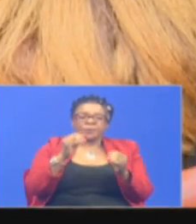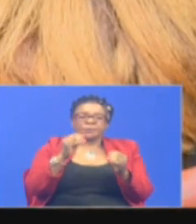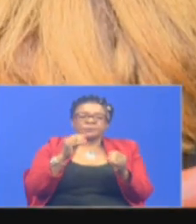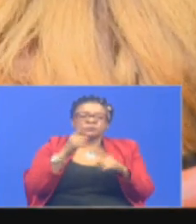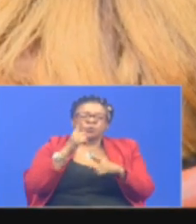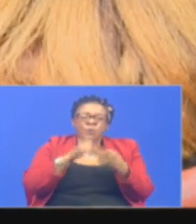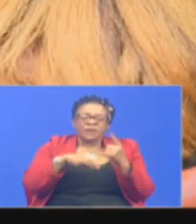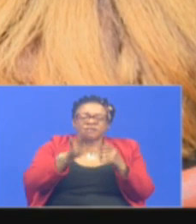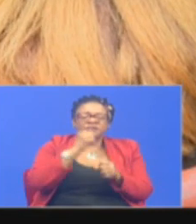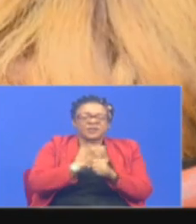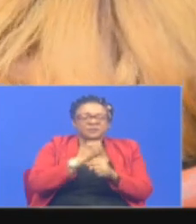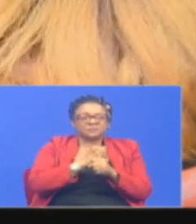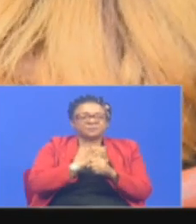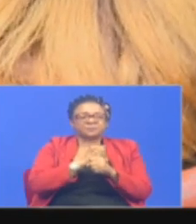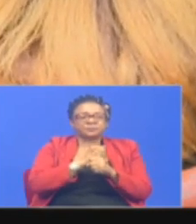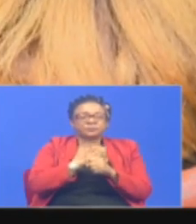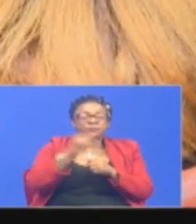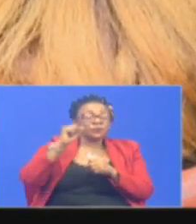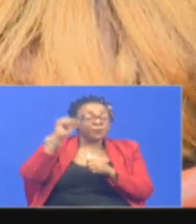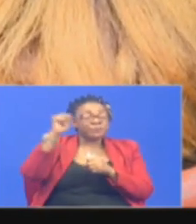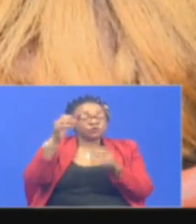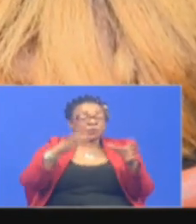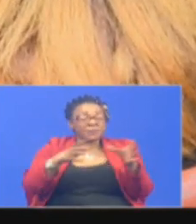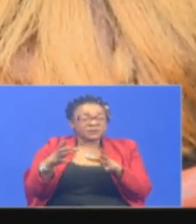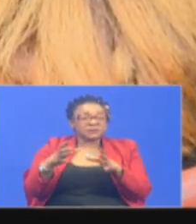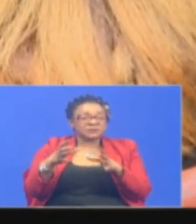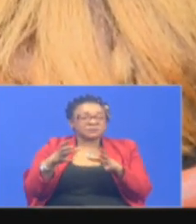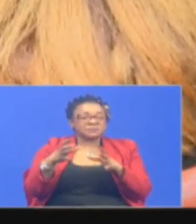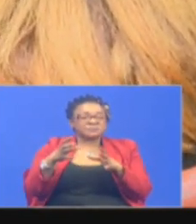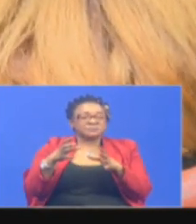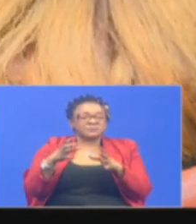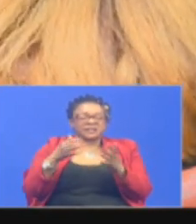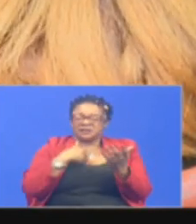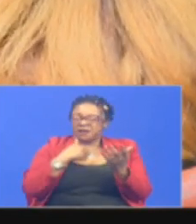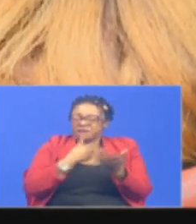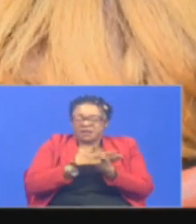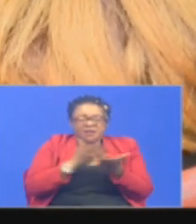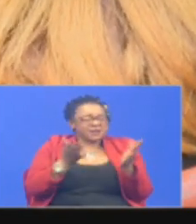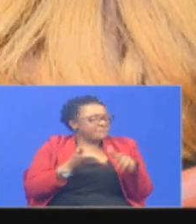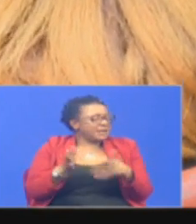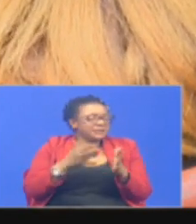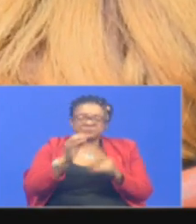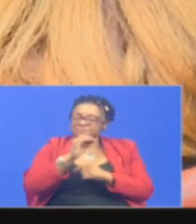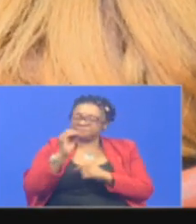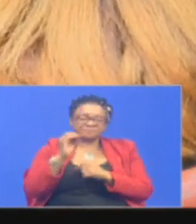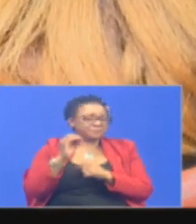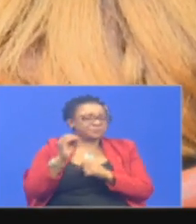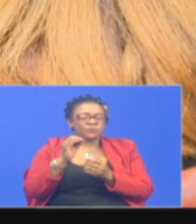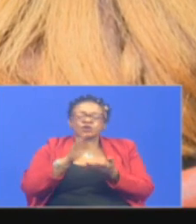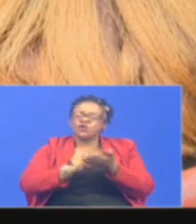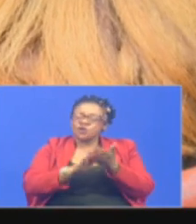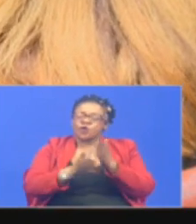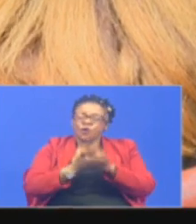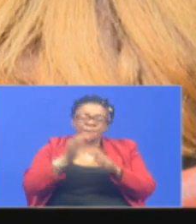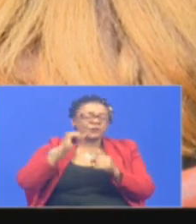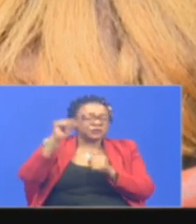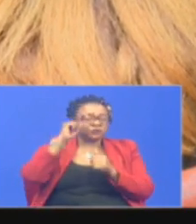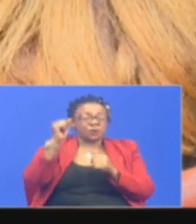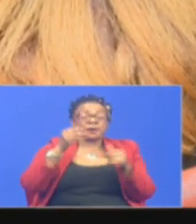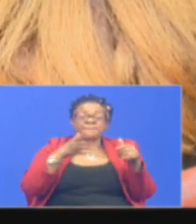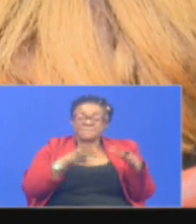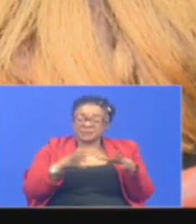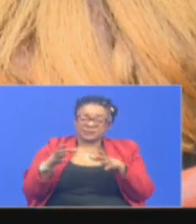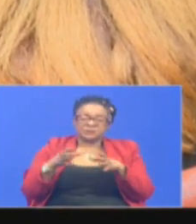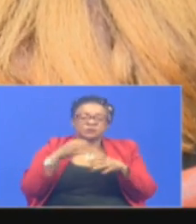they have done, the political parties, is they have not put in place any mechanisms. There's no political party that has put mechanisms to